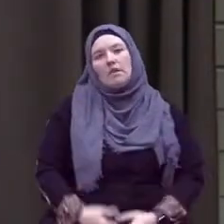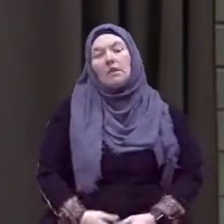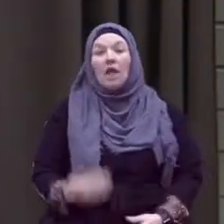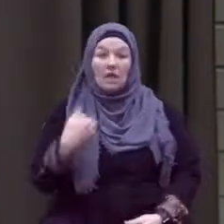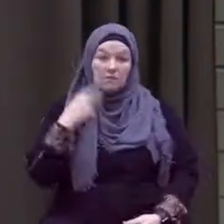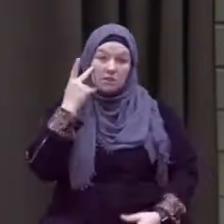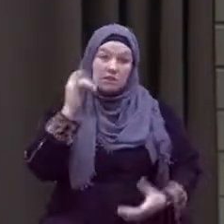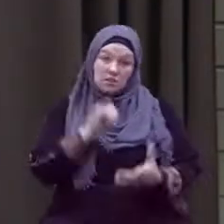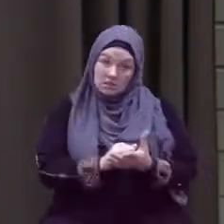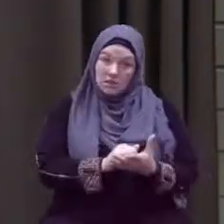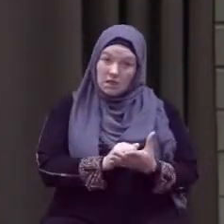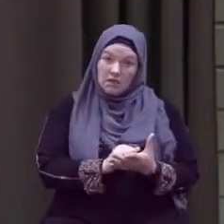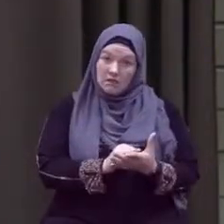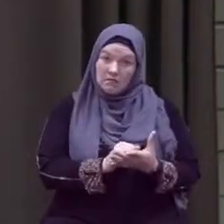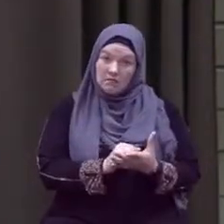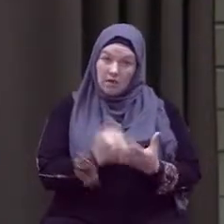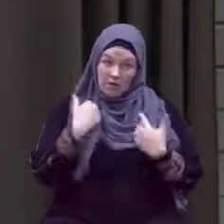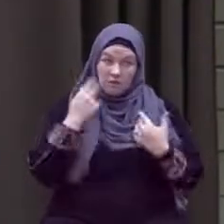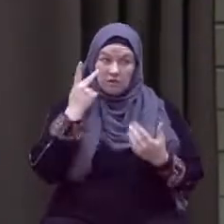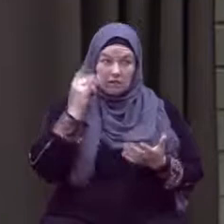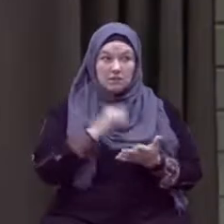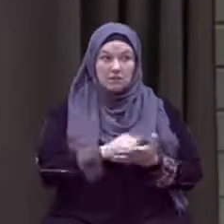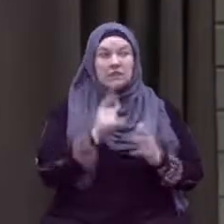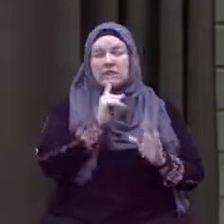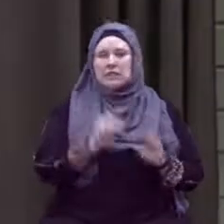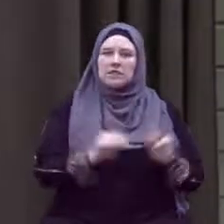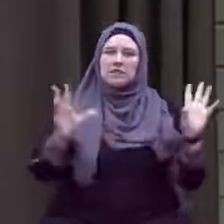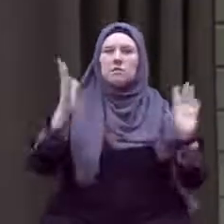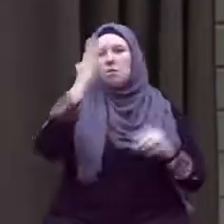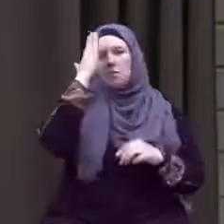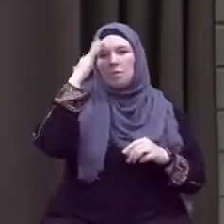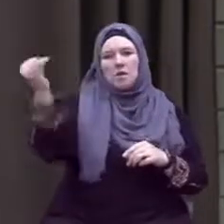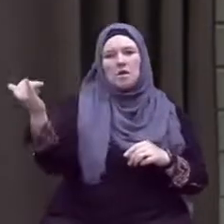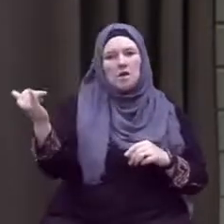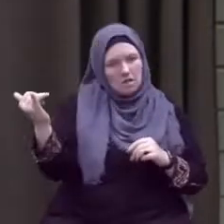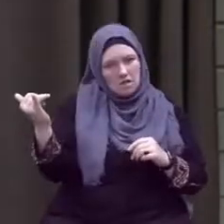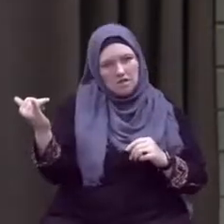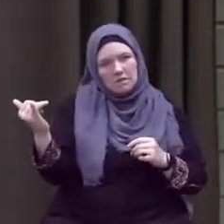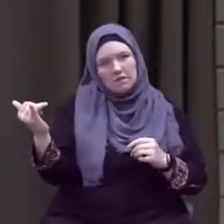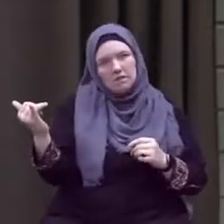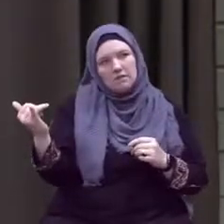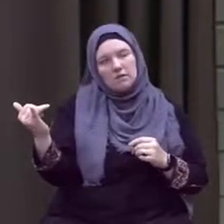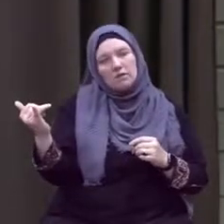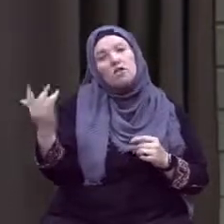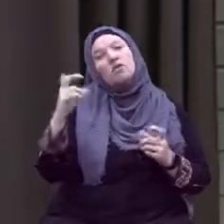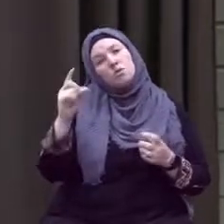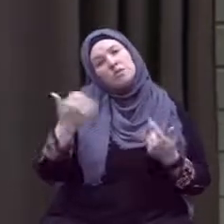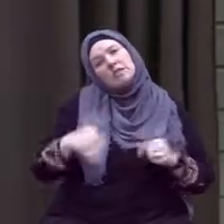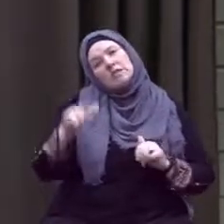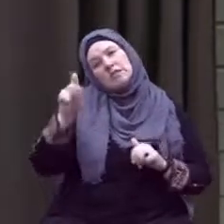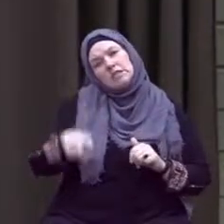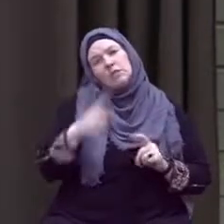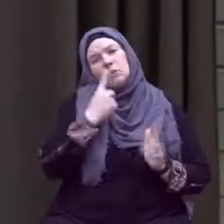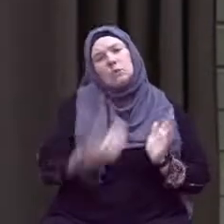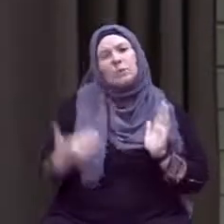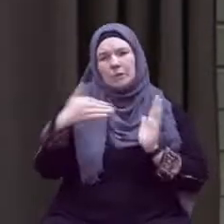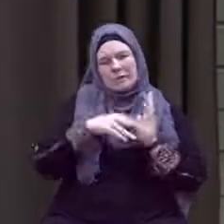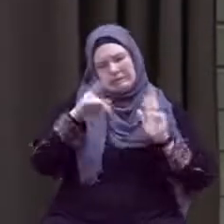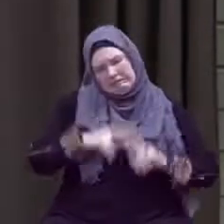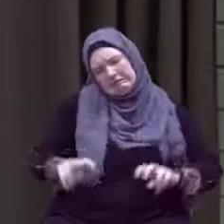Have we seen the miseries yet? Is it clear why? Do we still need to